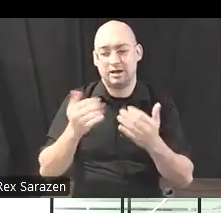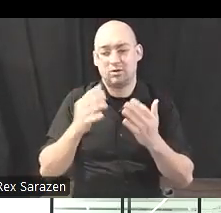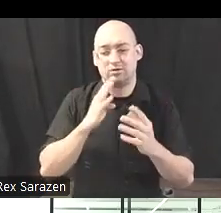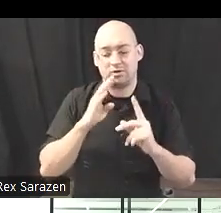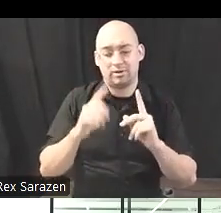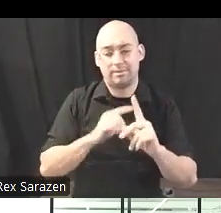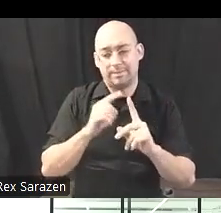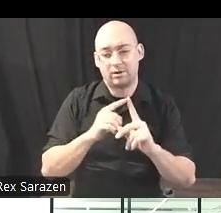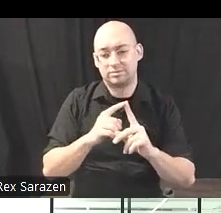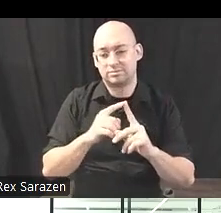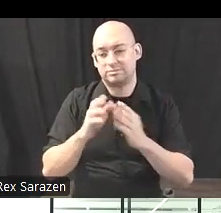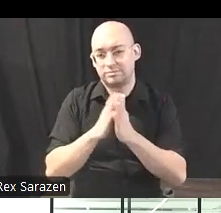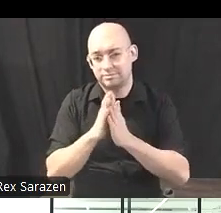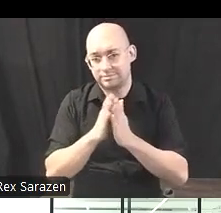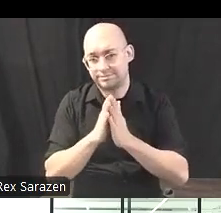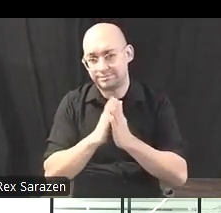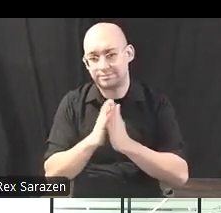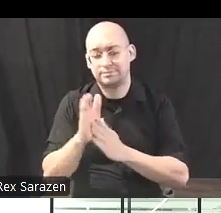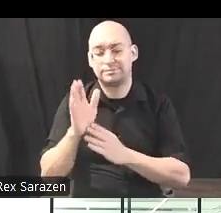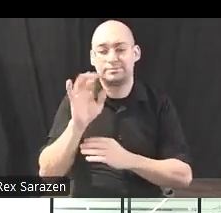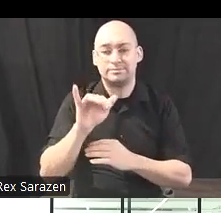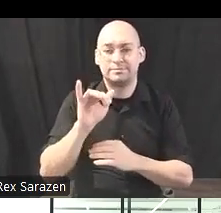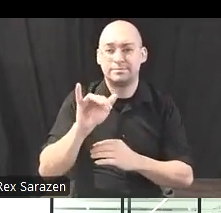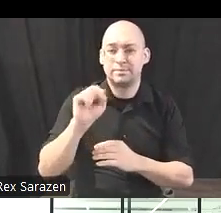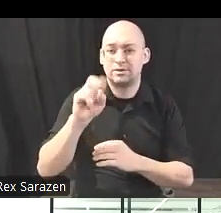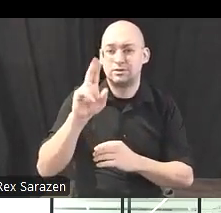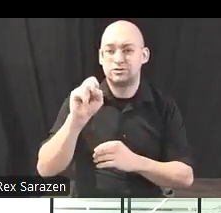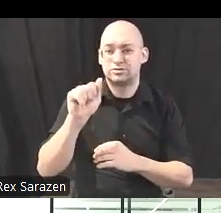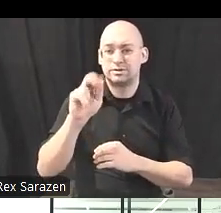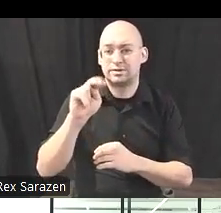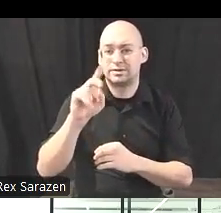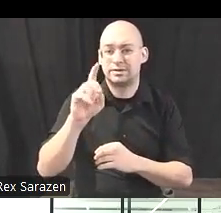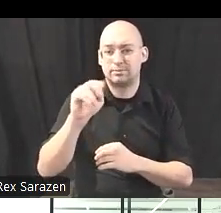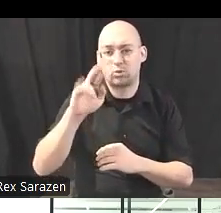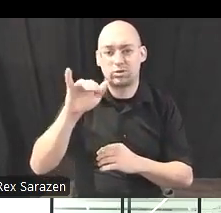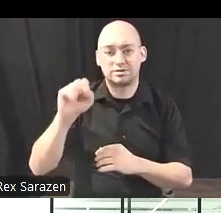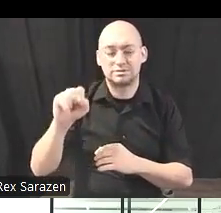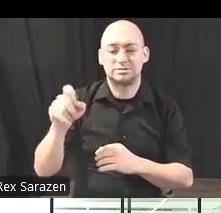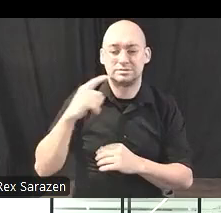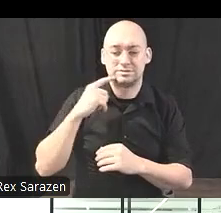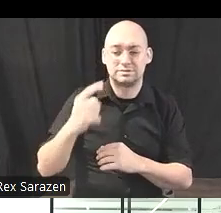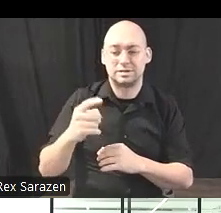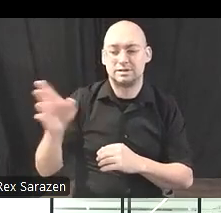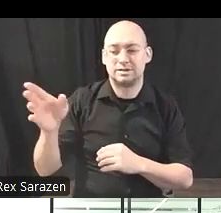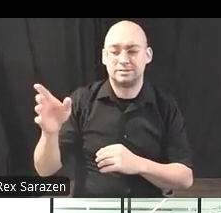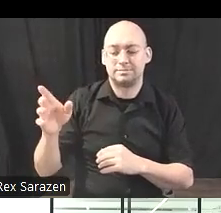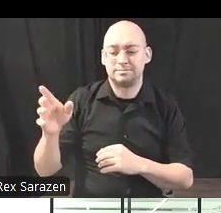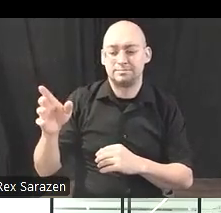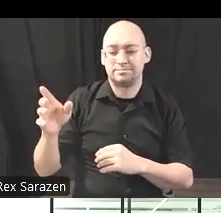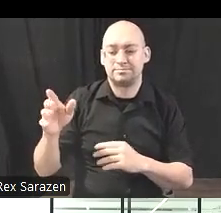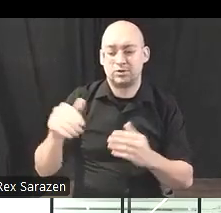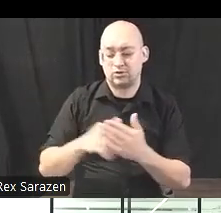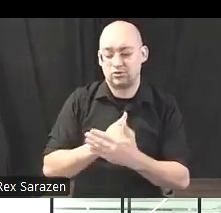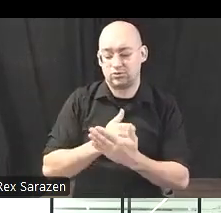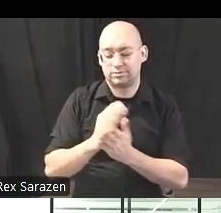our initiatives. As Director DeMorris mentioned, we have 81 new initiatives, that many of which build on the